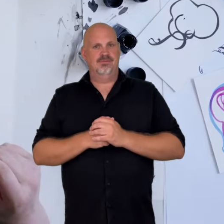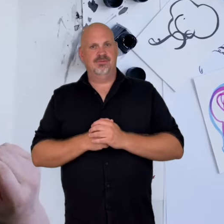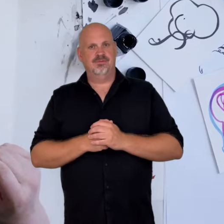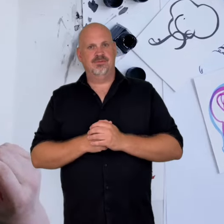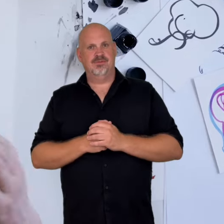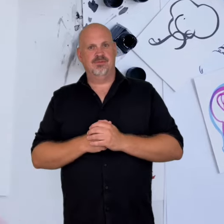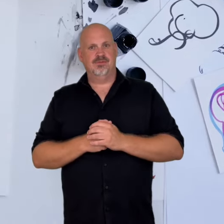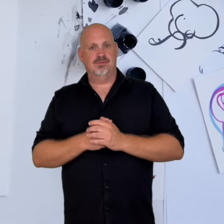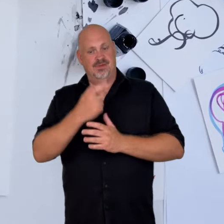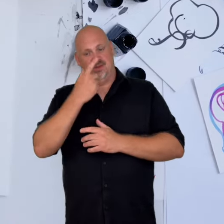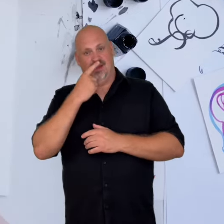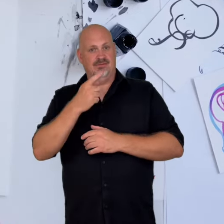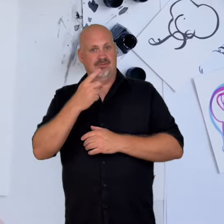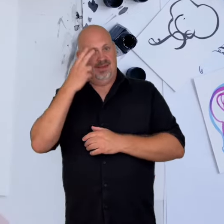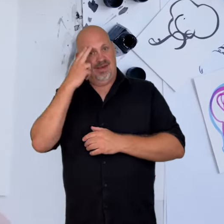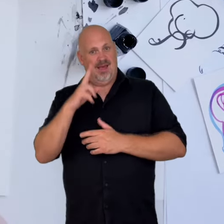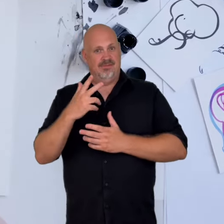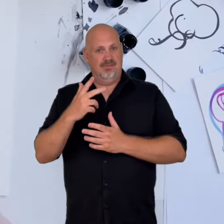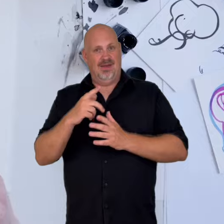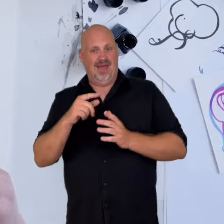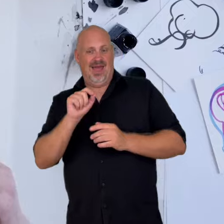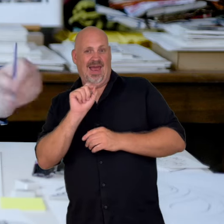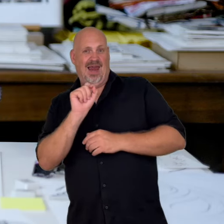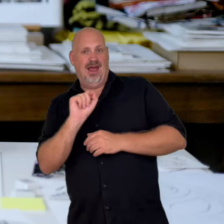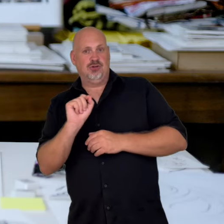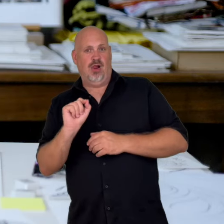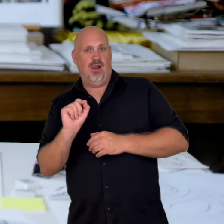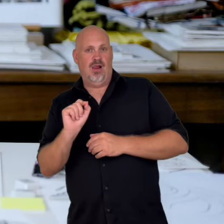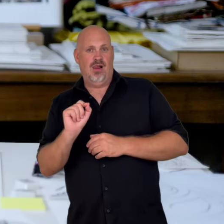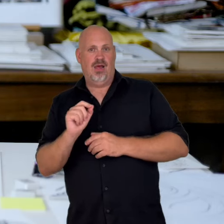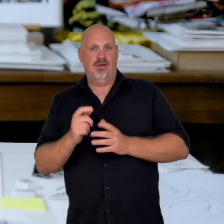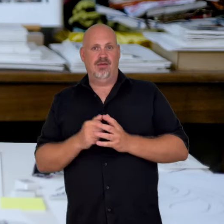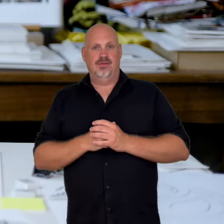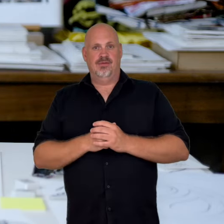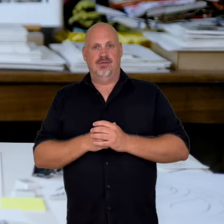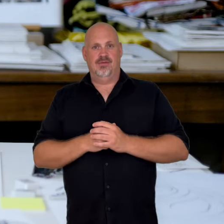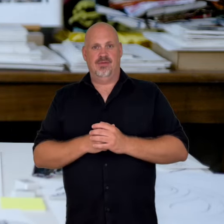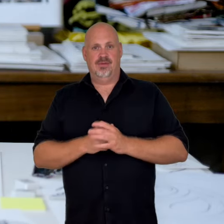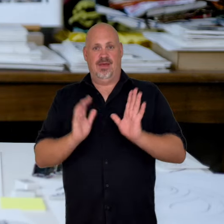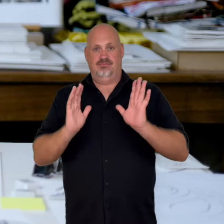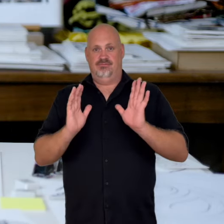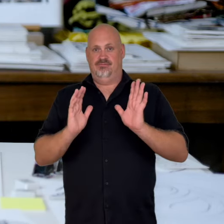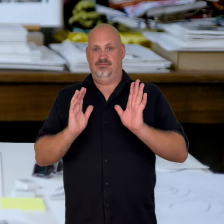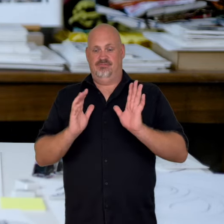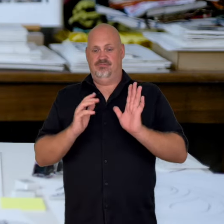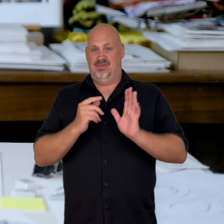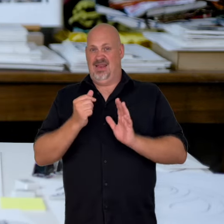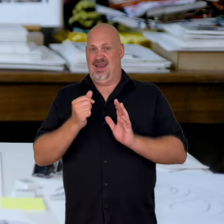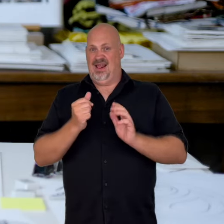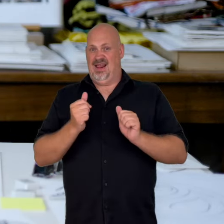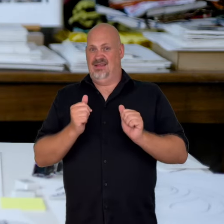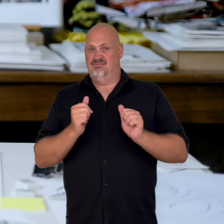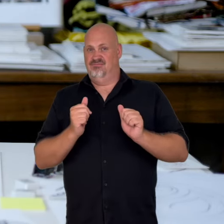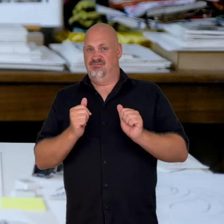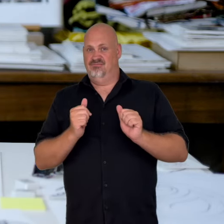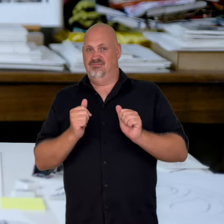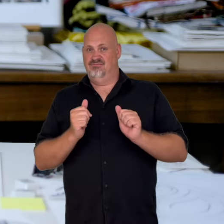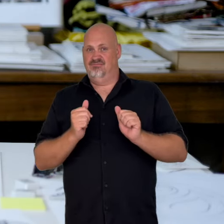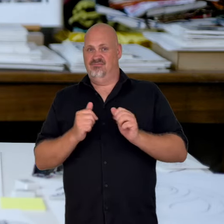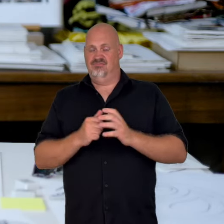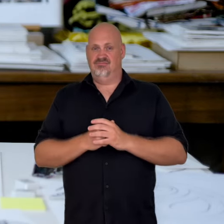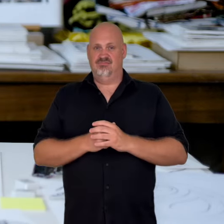add the colour, and you could keep on doing this for quite some time to make it as complex or as a minimal, if you're wanting to do